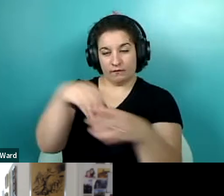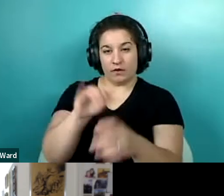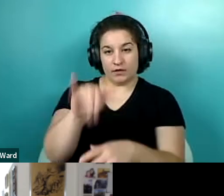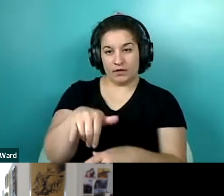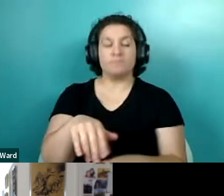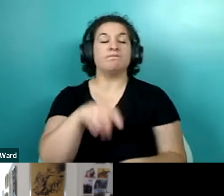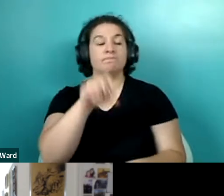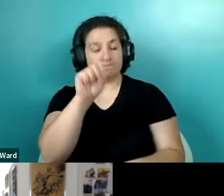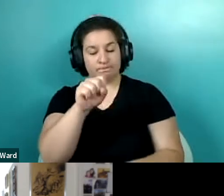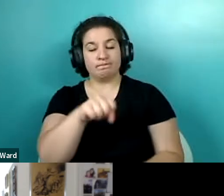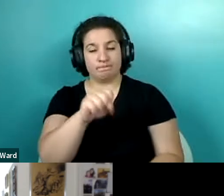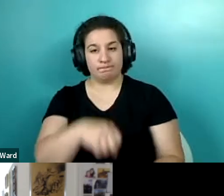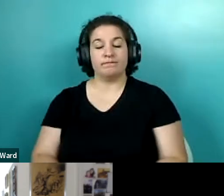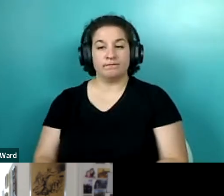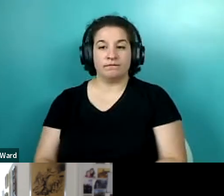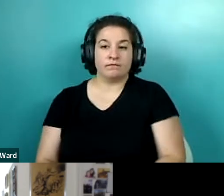Absolutely.